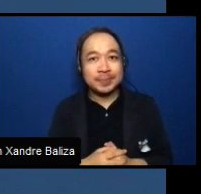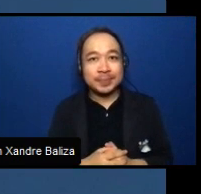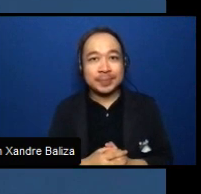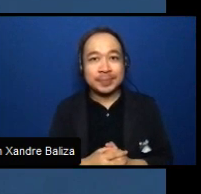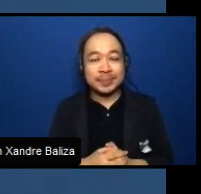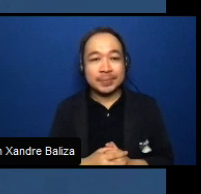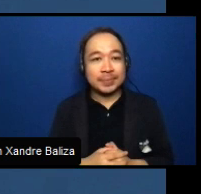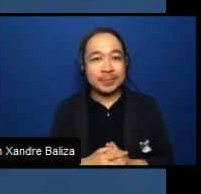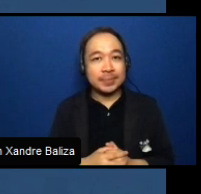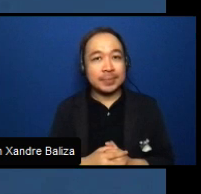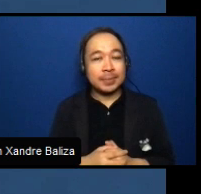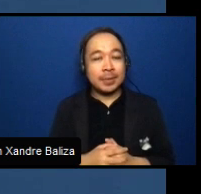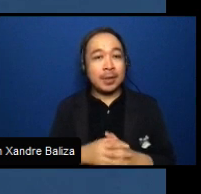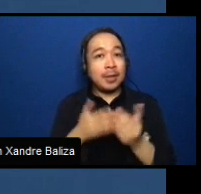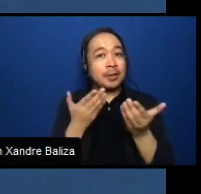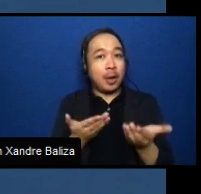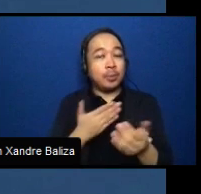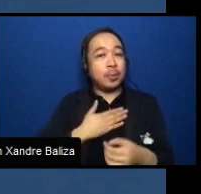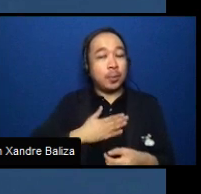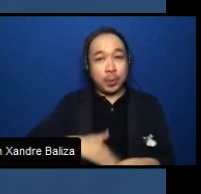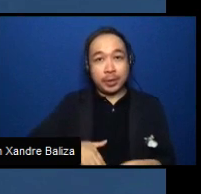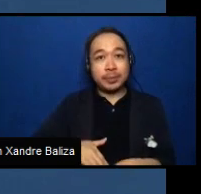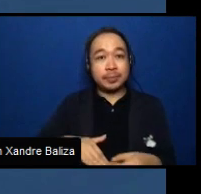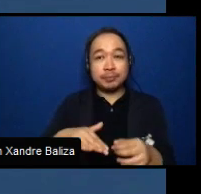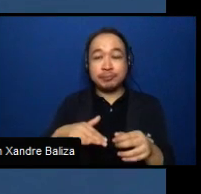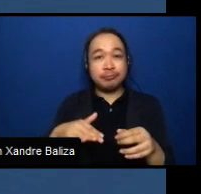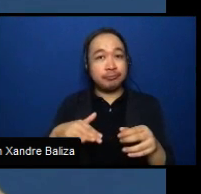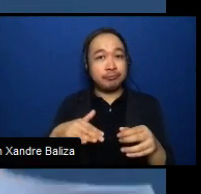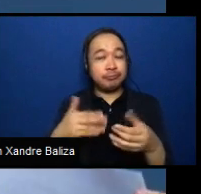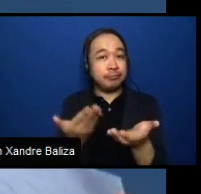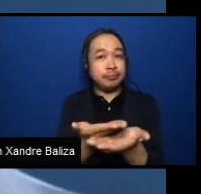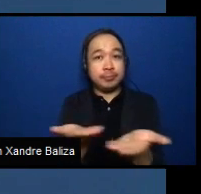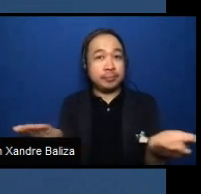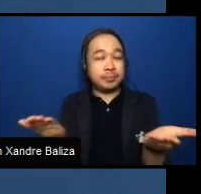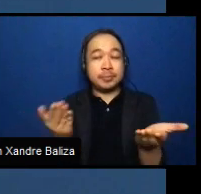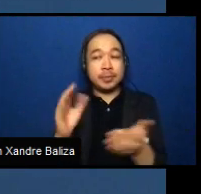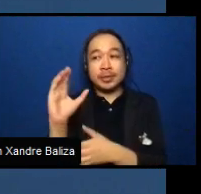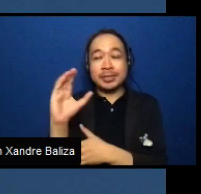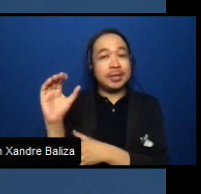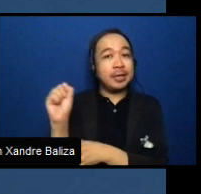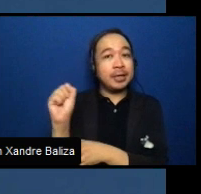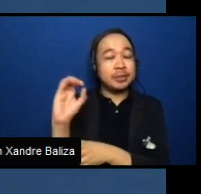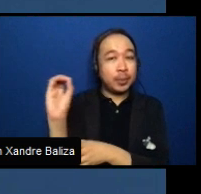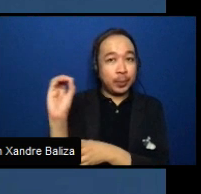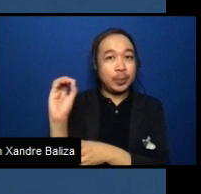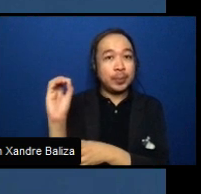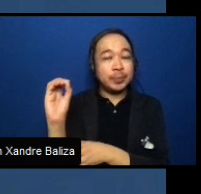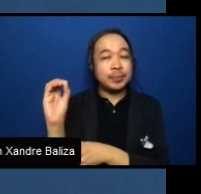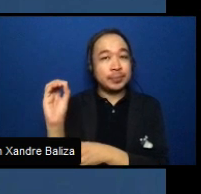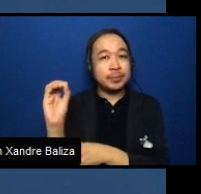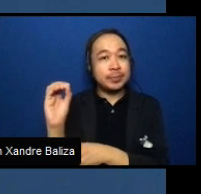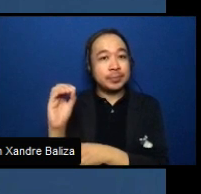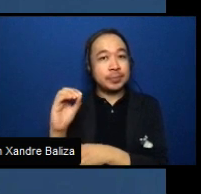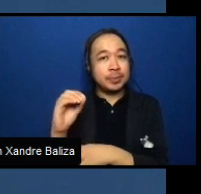I now wish to open the floor for the civil society organizations, and before